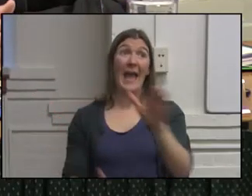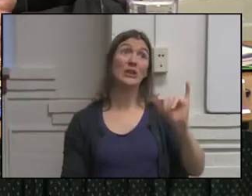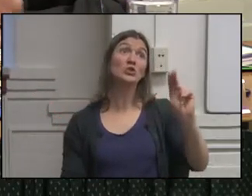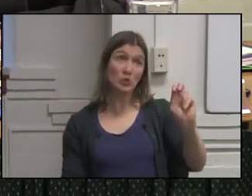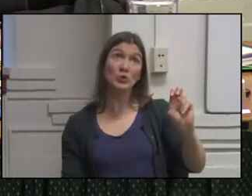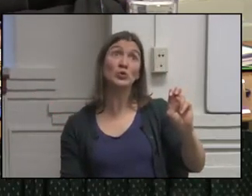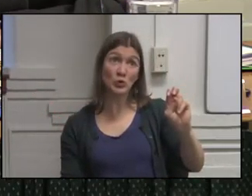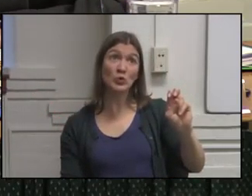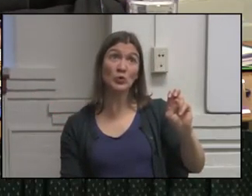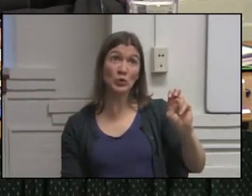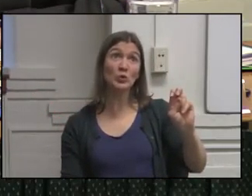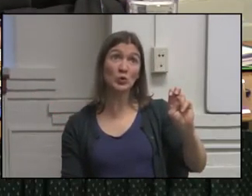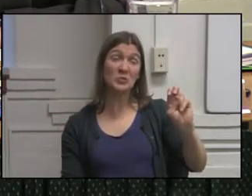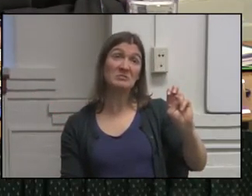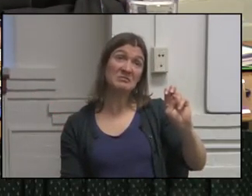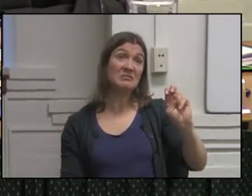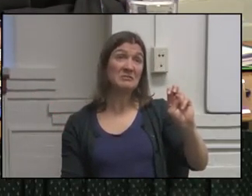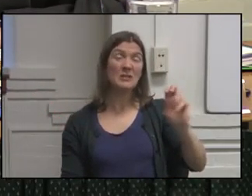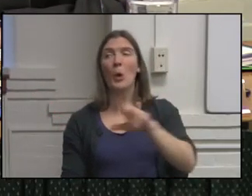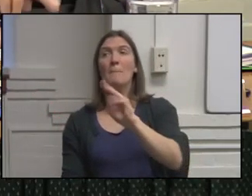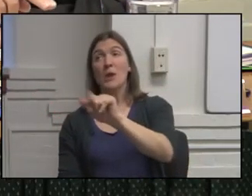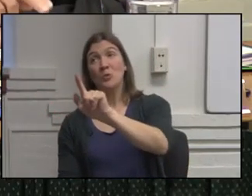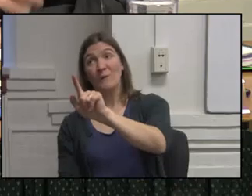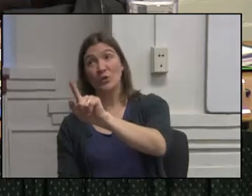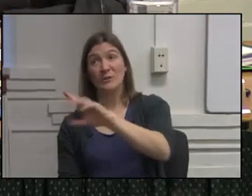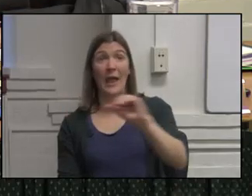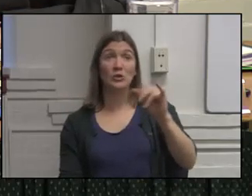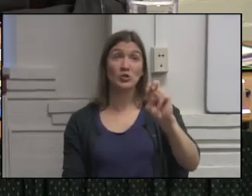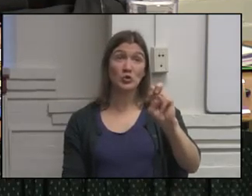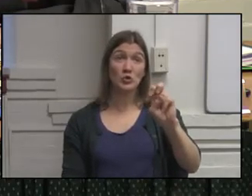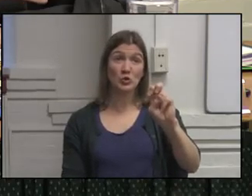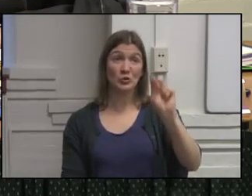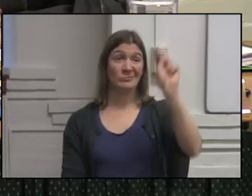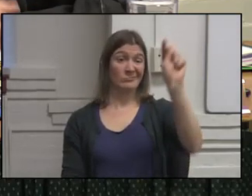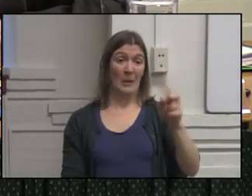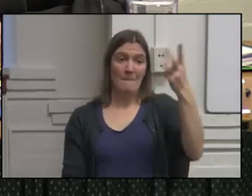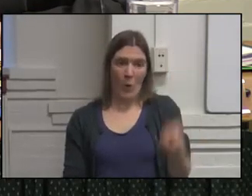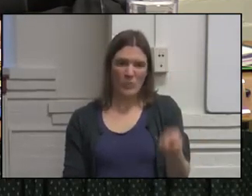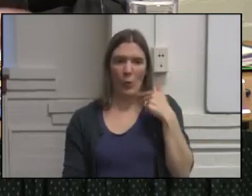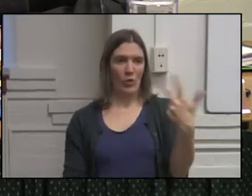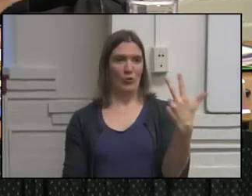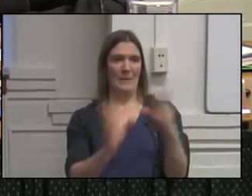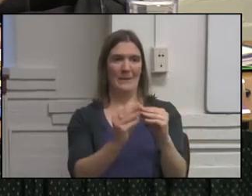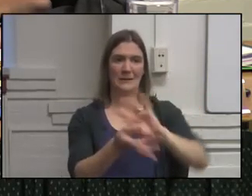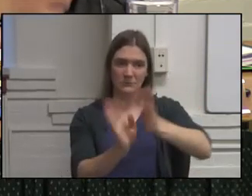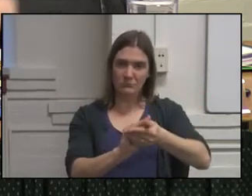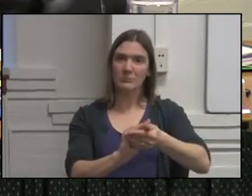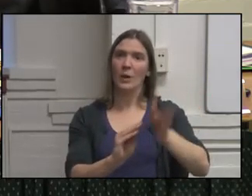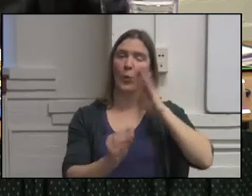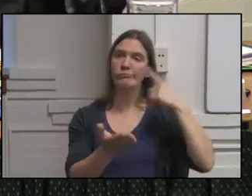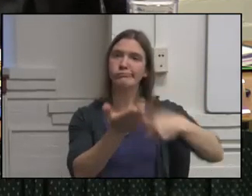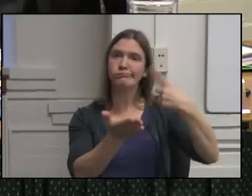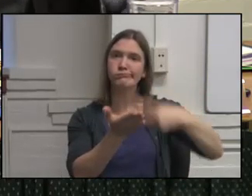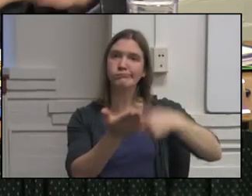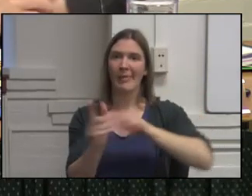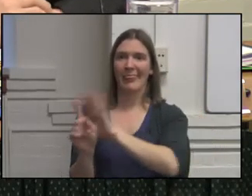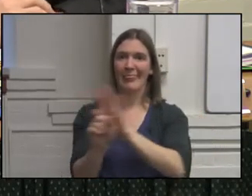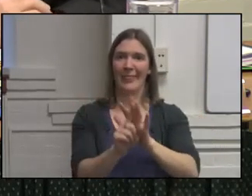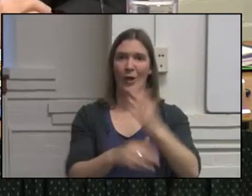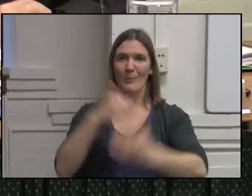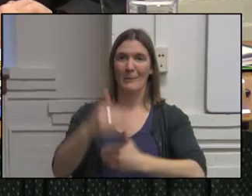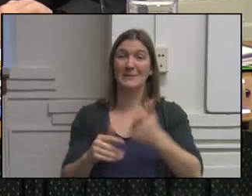probably at the May 21st and then both meetings in June, we would expect there might be further consideration depending on, you know,